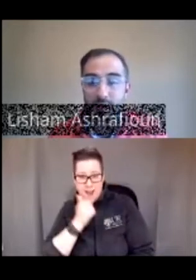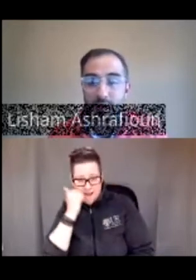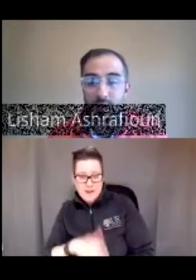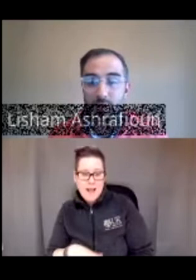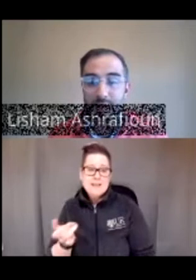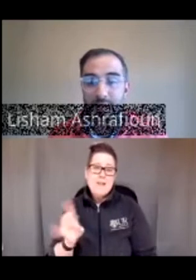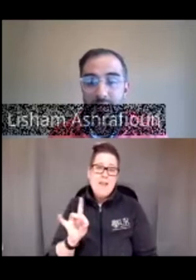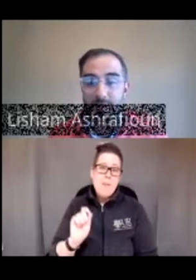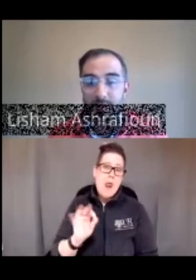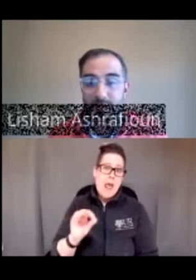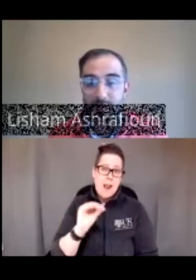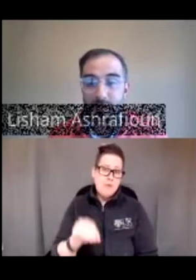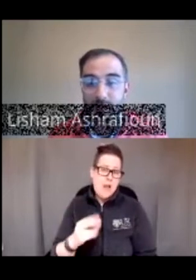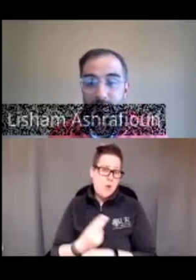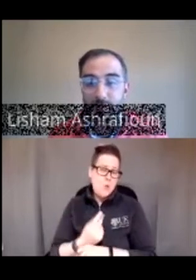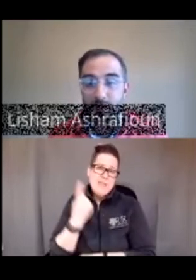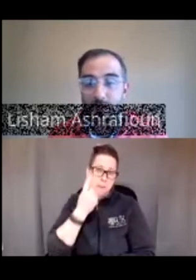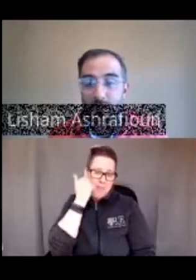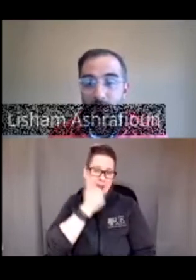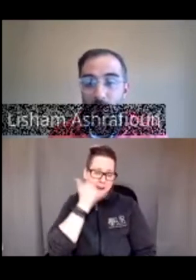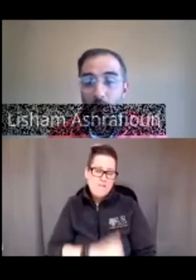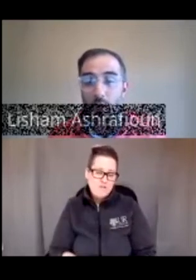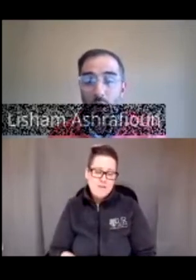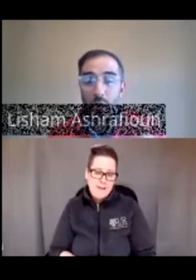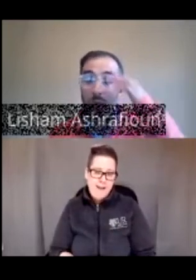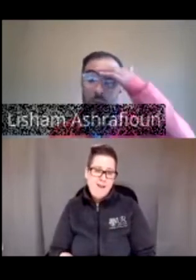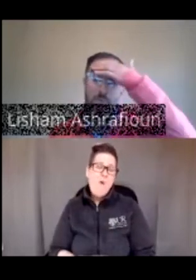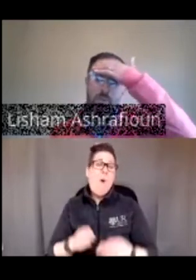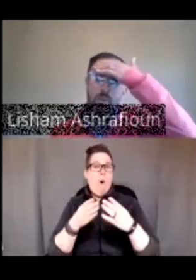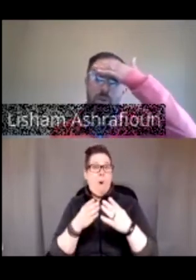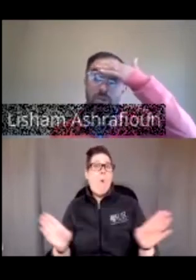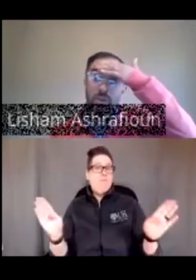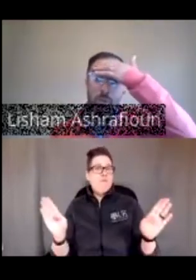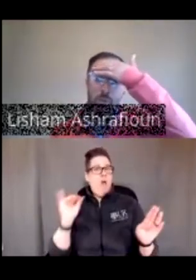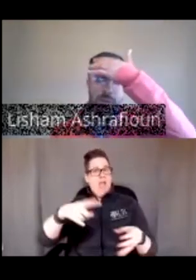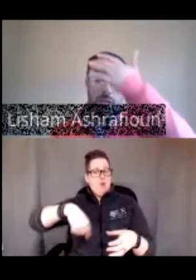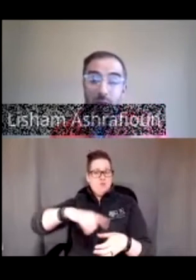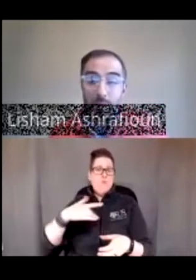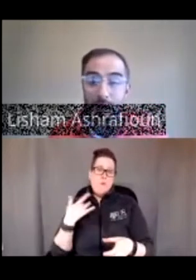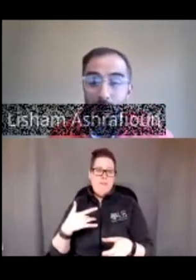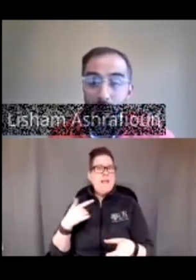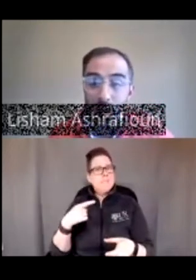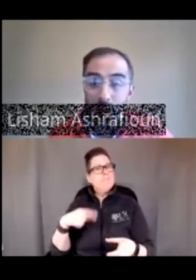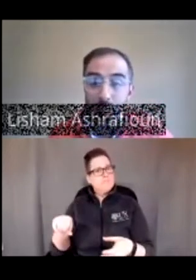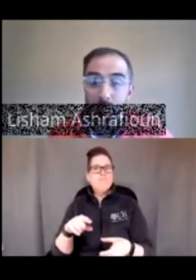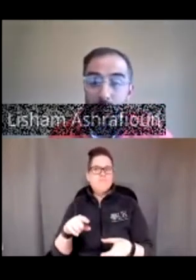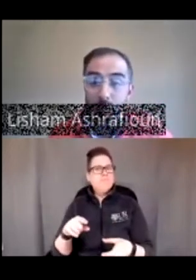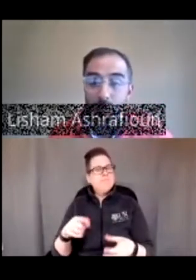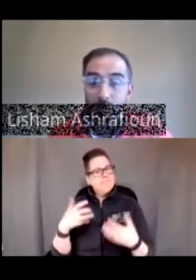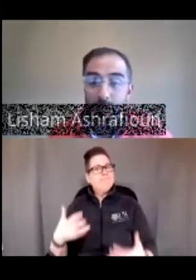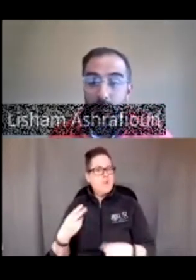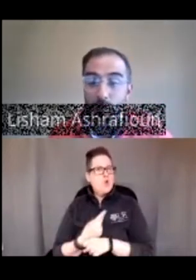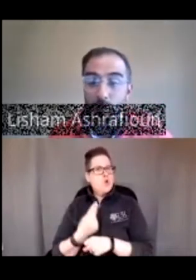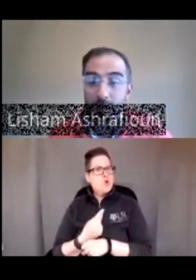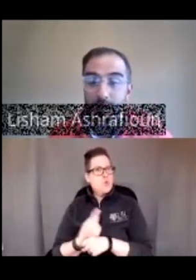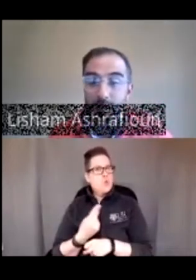78.9% used any substance every day. So overall, we feel pretty good about